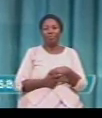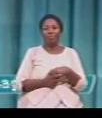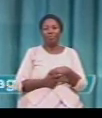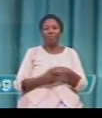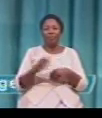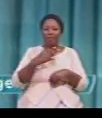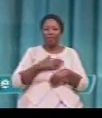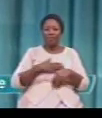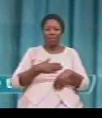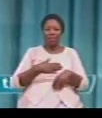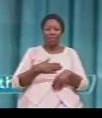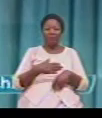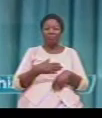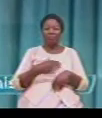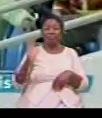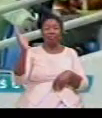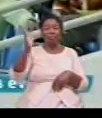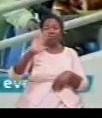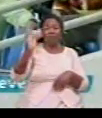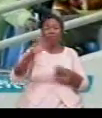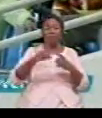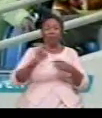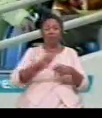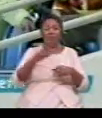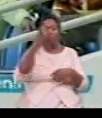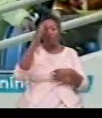Please wave the flag.